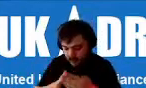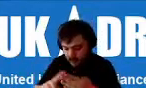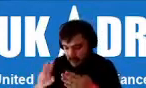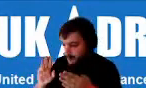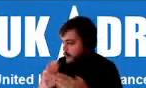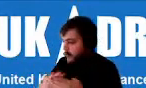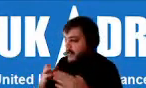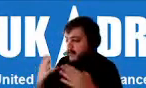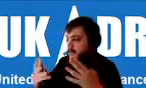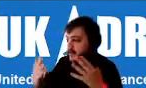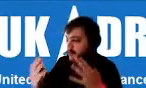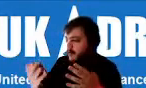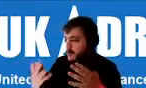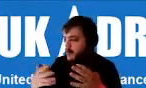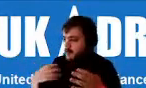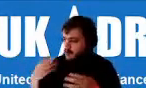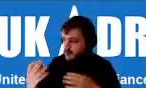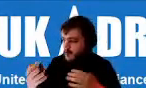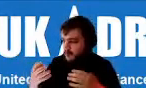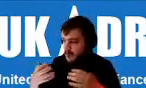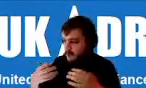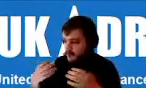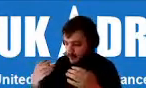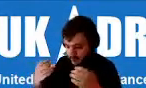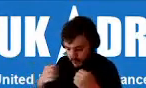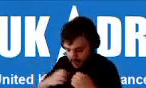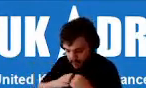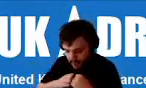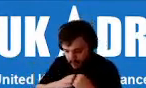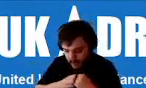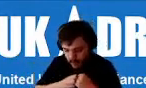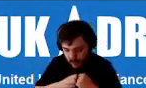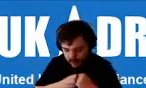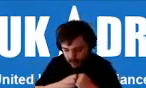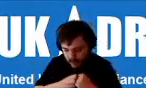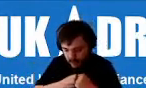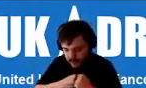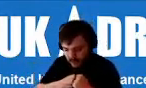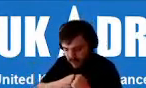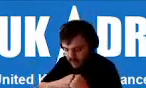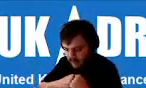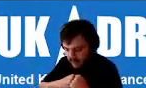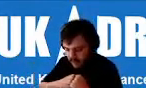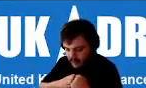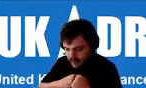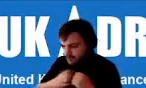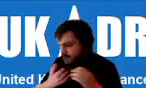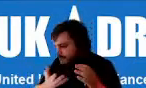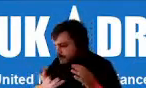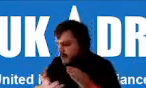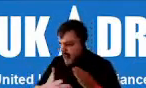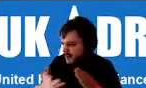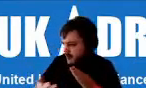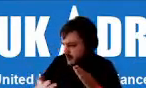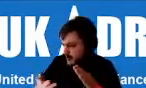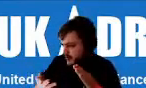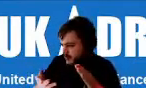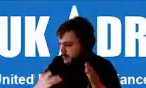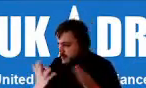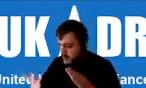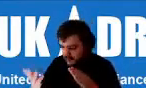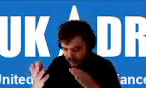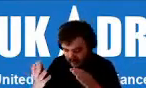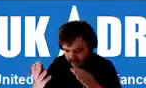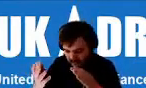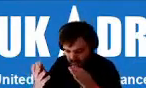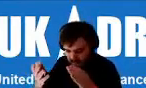AI, nuclear weapons, pandemics. These were just some of them he was talking about. Do you believe academia and or